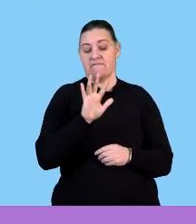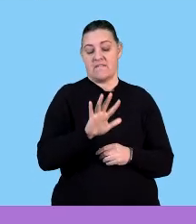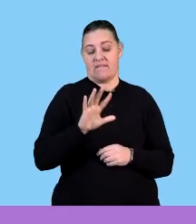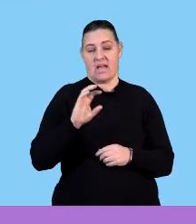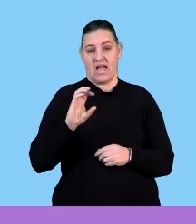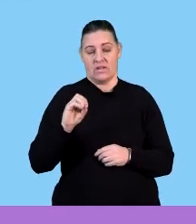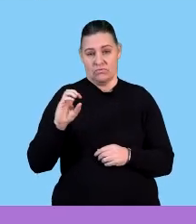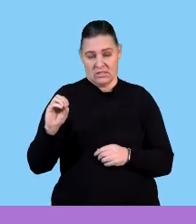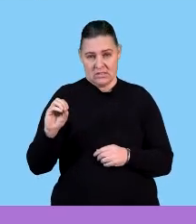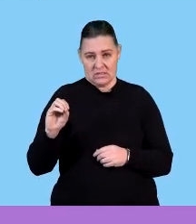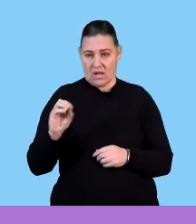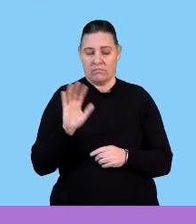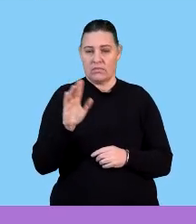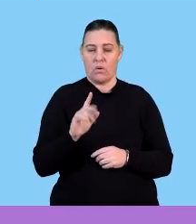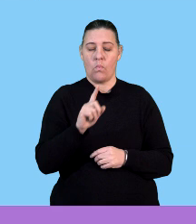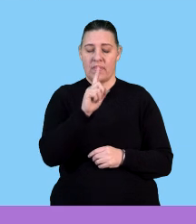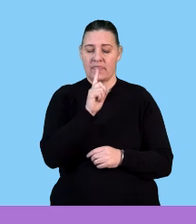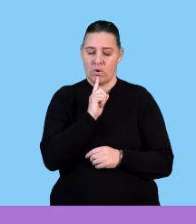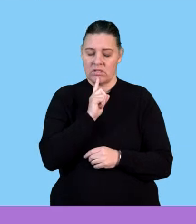is